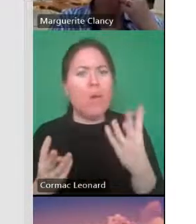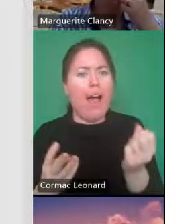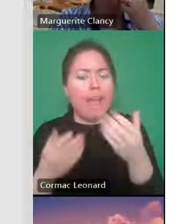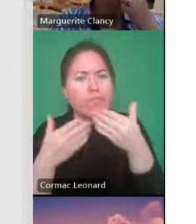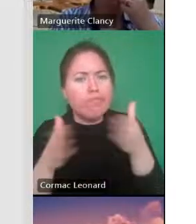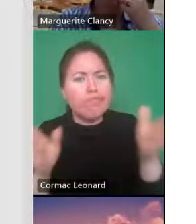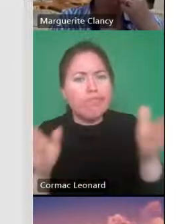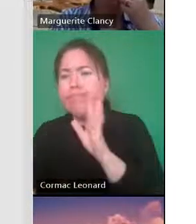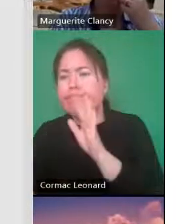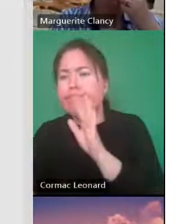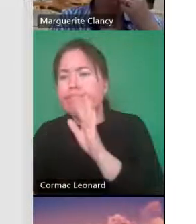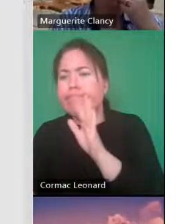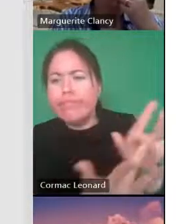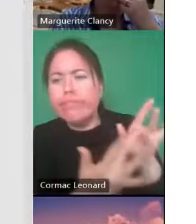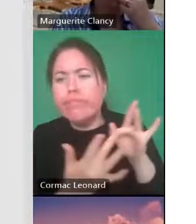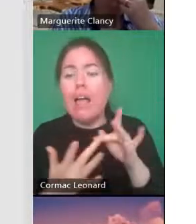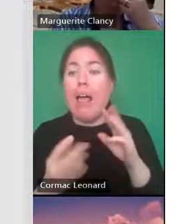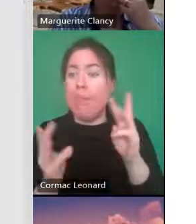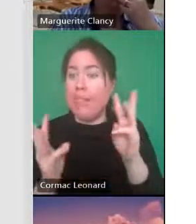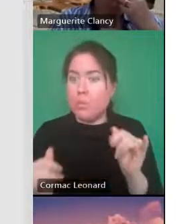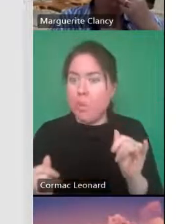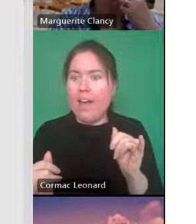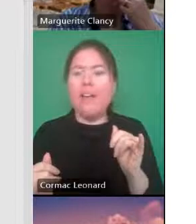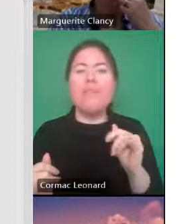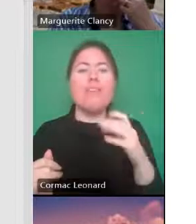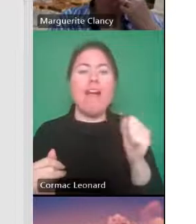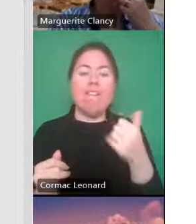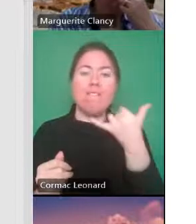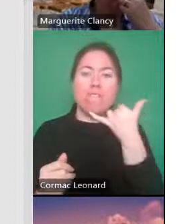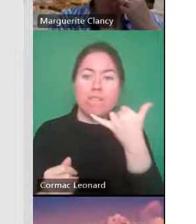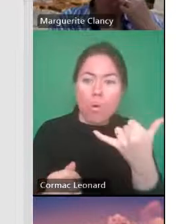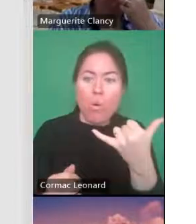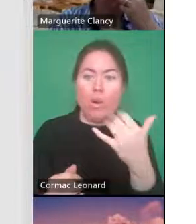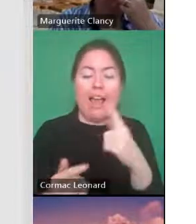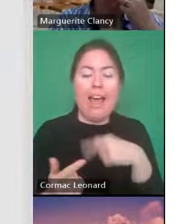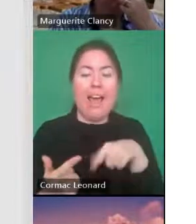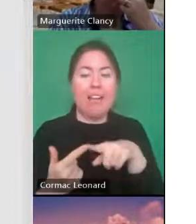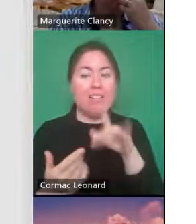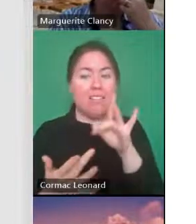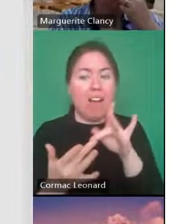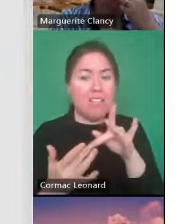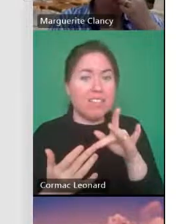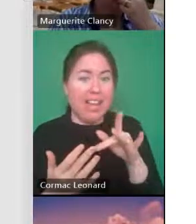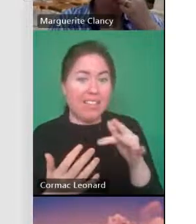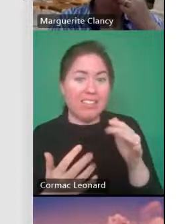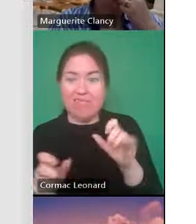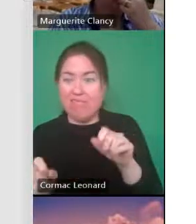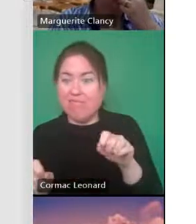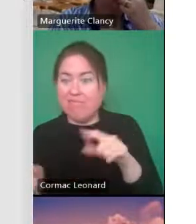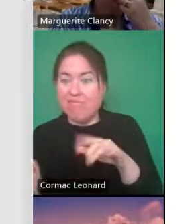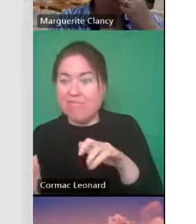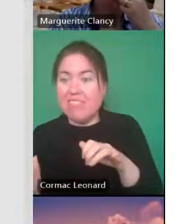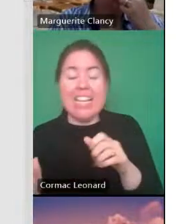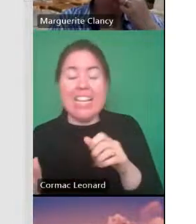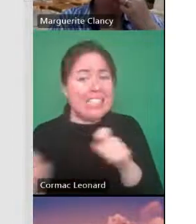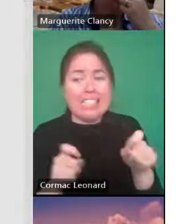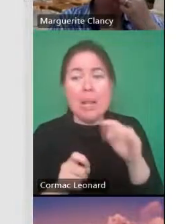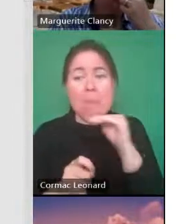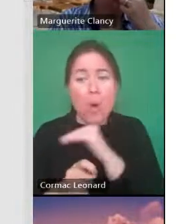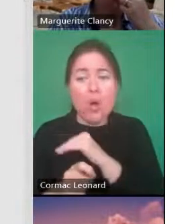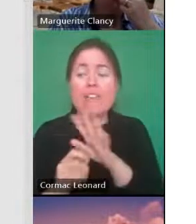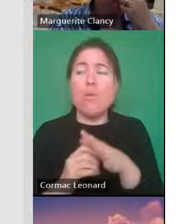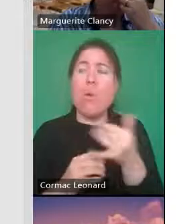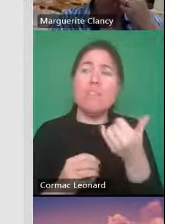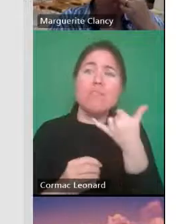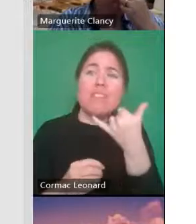So that's why the phone line and the contact details are still very important. People want to phone the safeguarding teams for advice, guidance